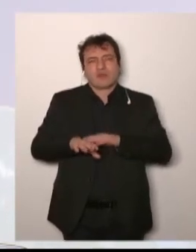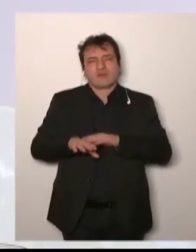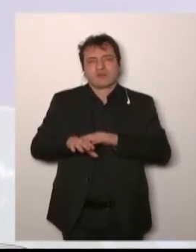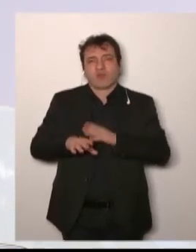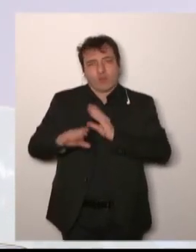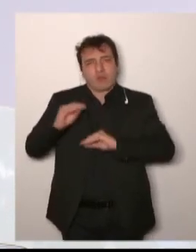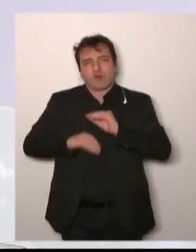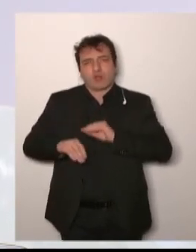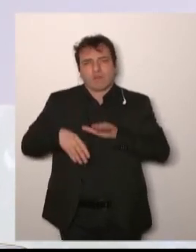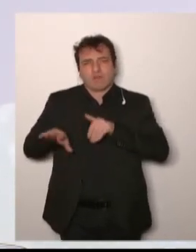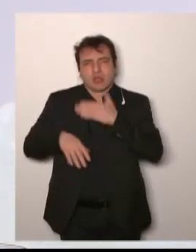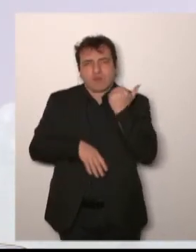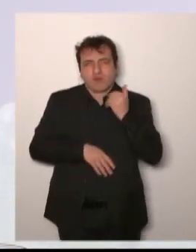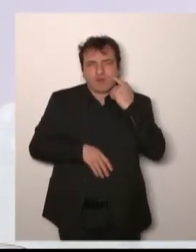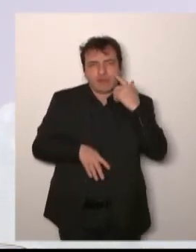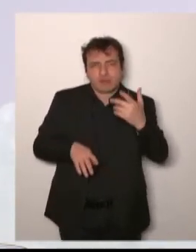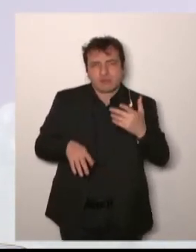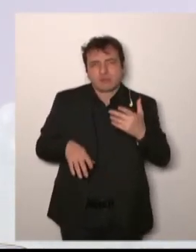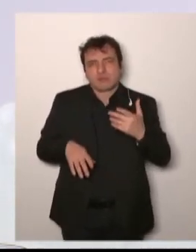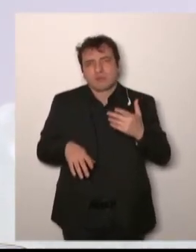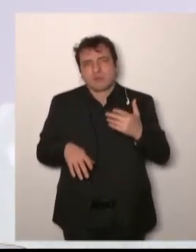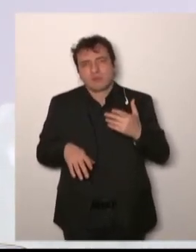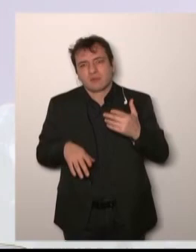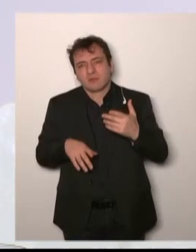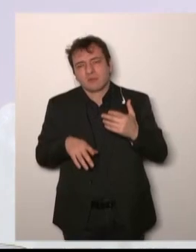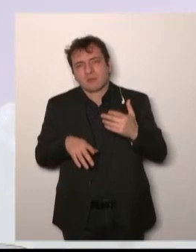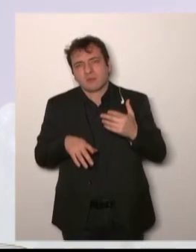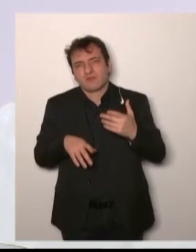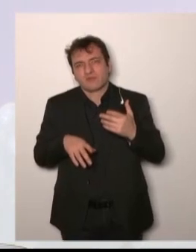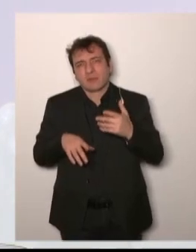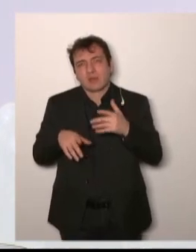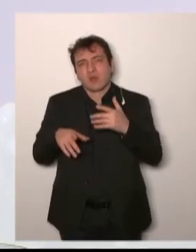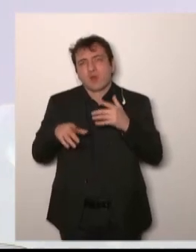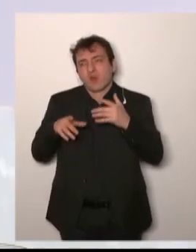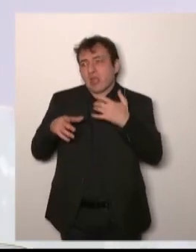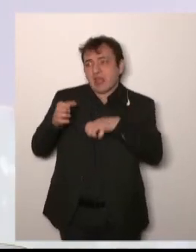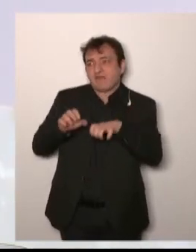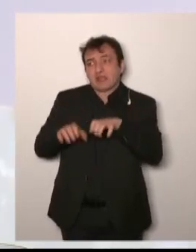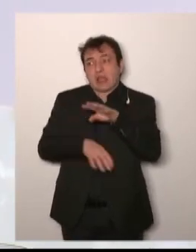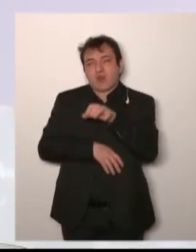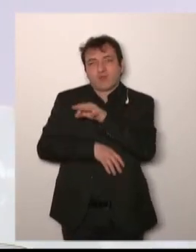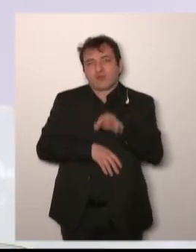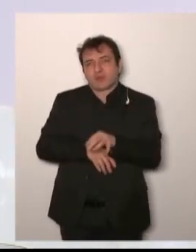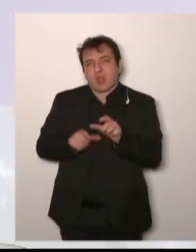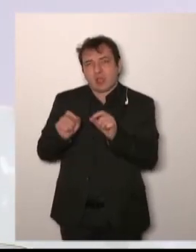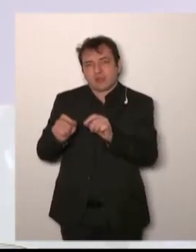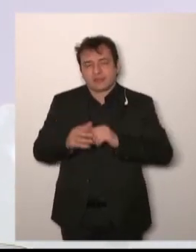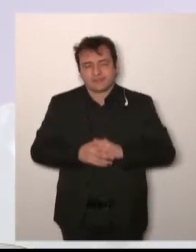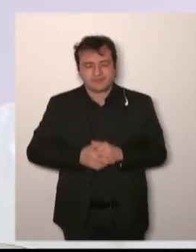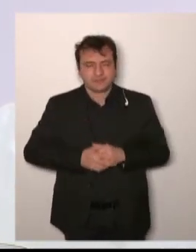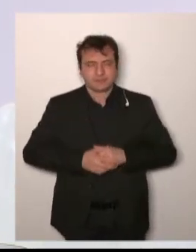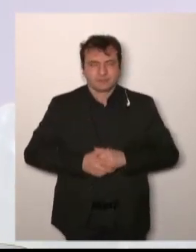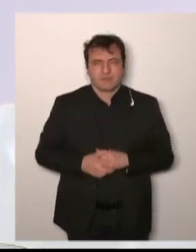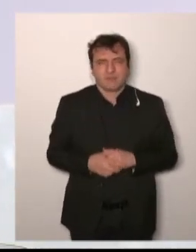exploit the potential of preventing 40% of cancers. This will allow starting adequate and more,